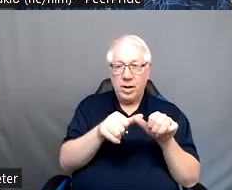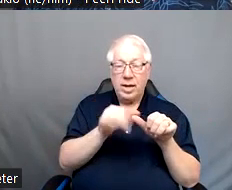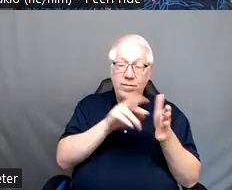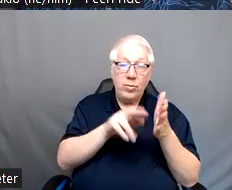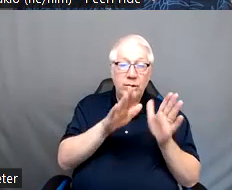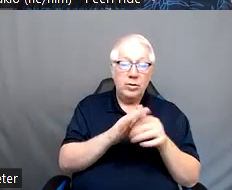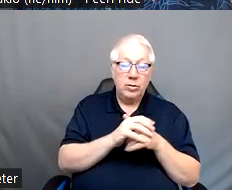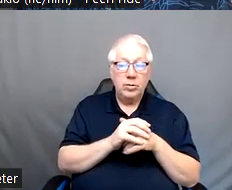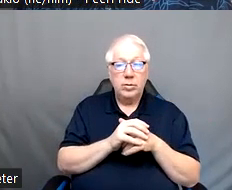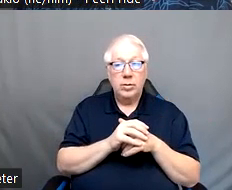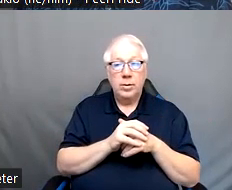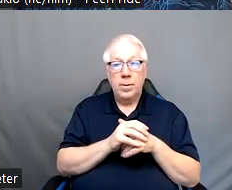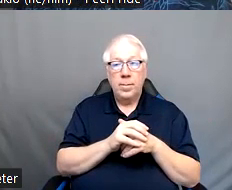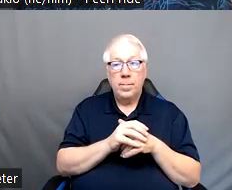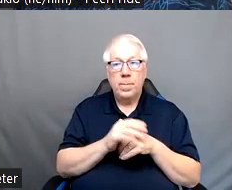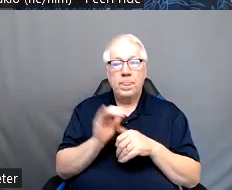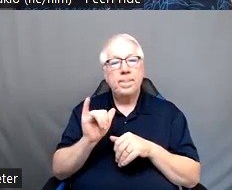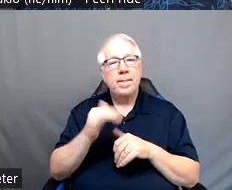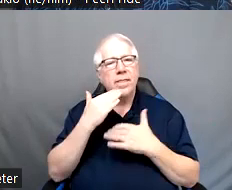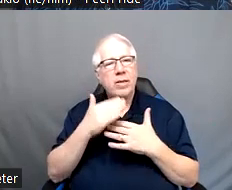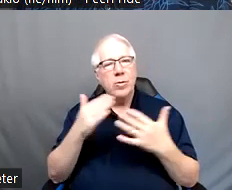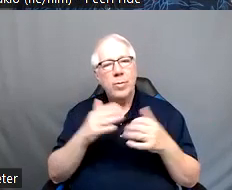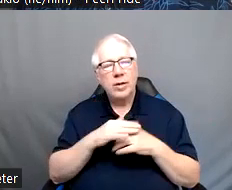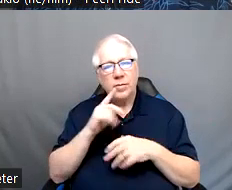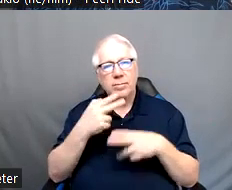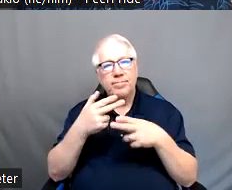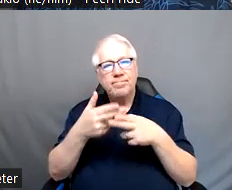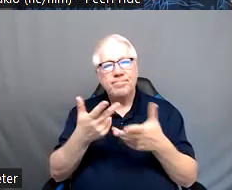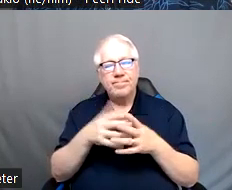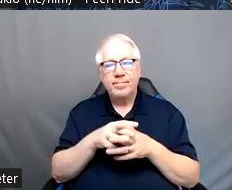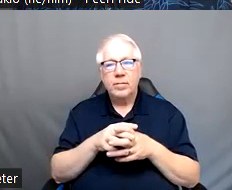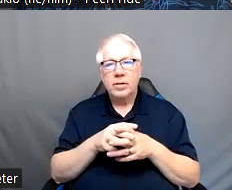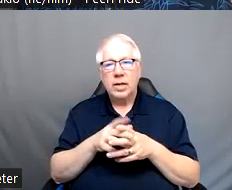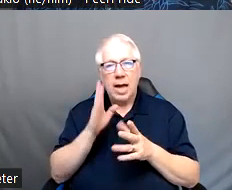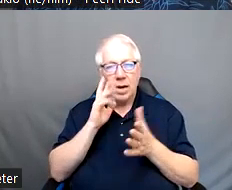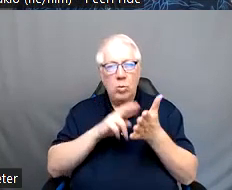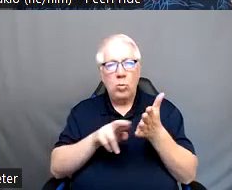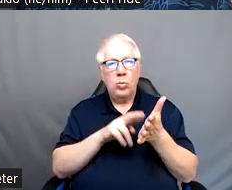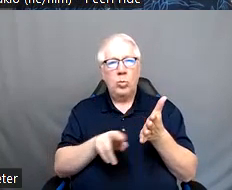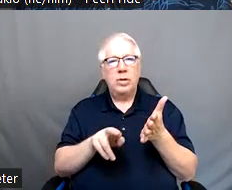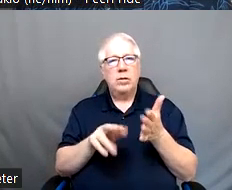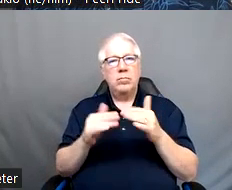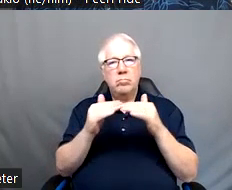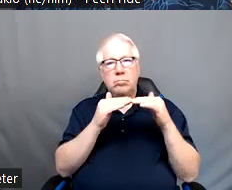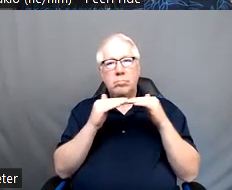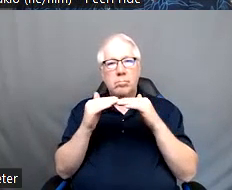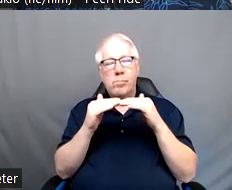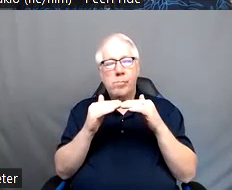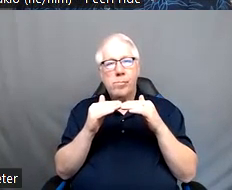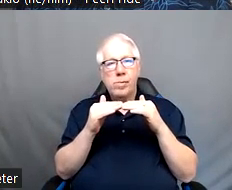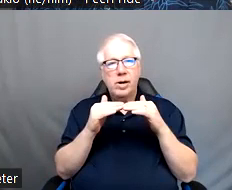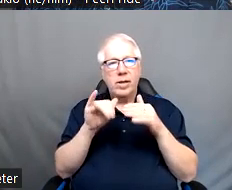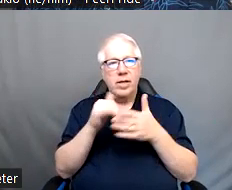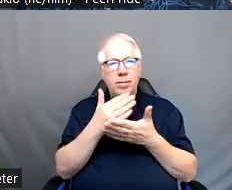researcher. Yeah, thank you so much for bringing that piece in there. I know that research is equally that